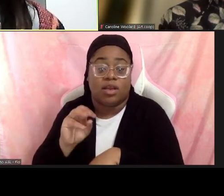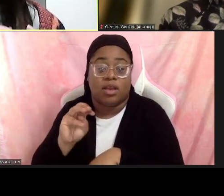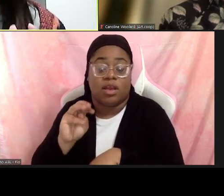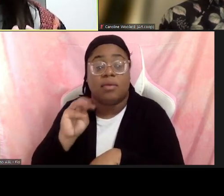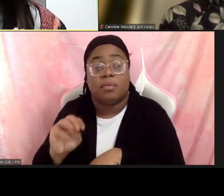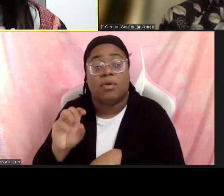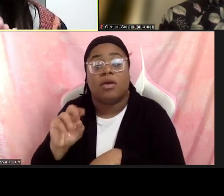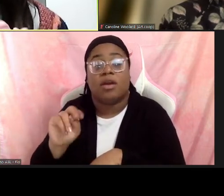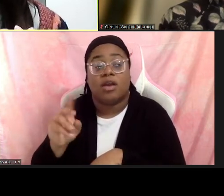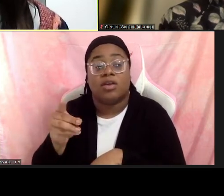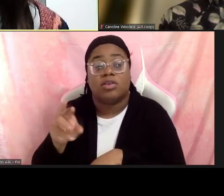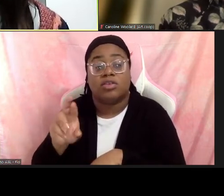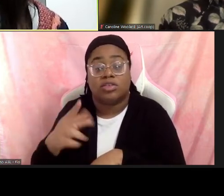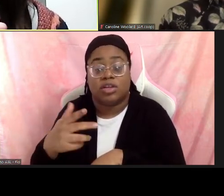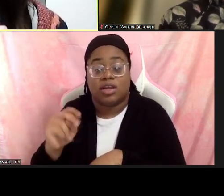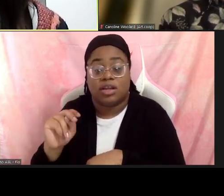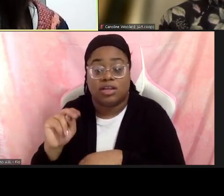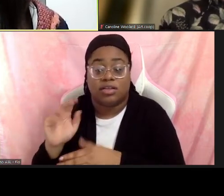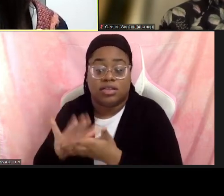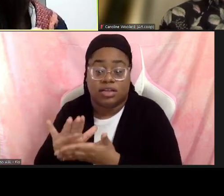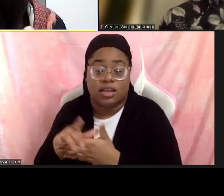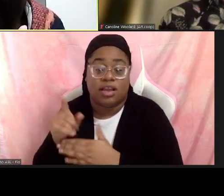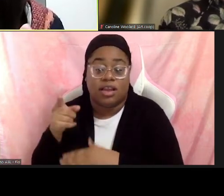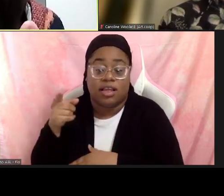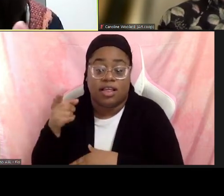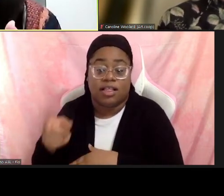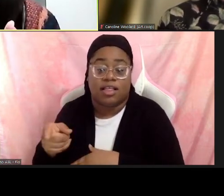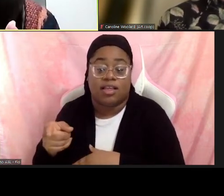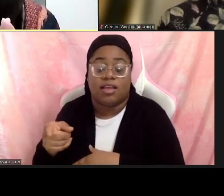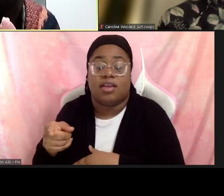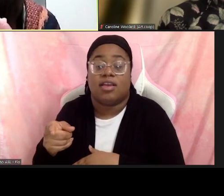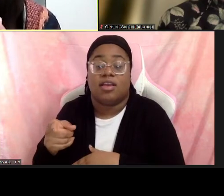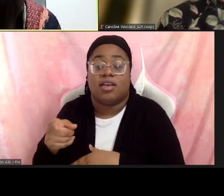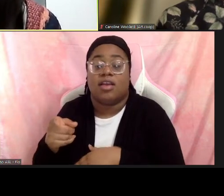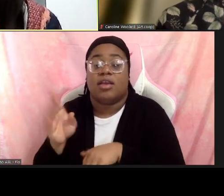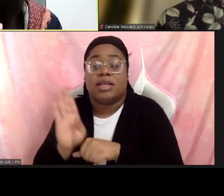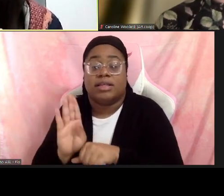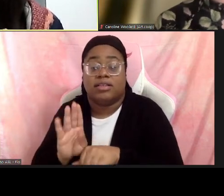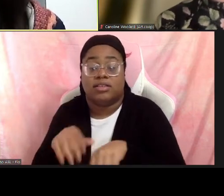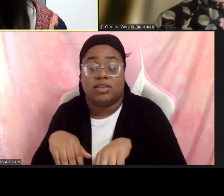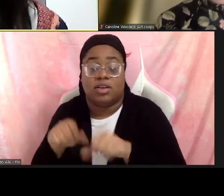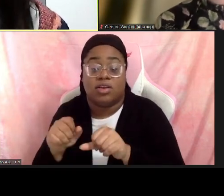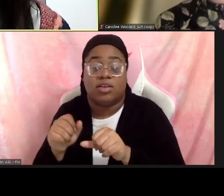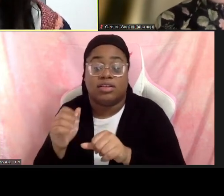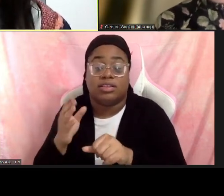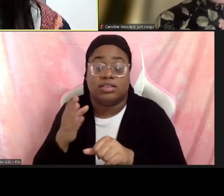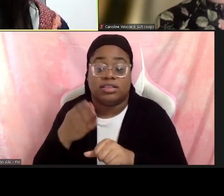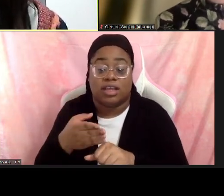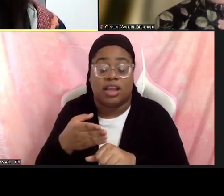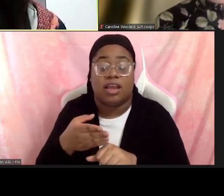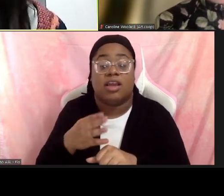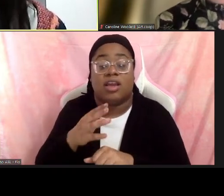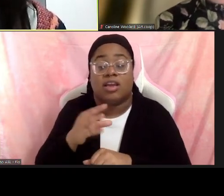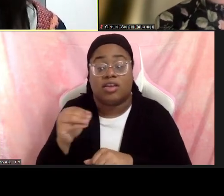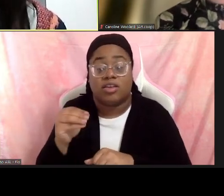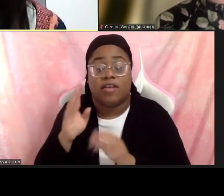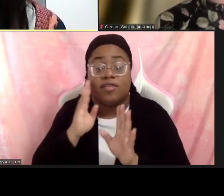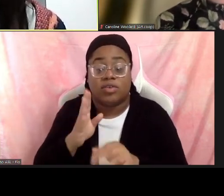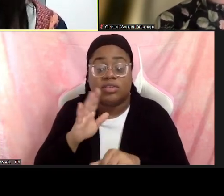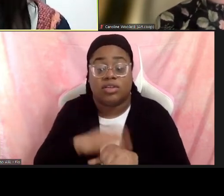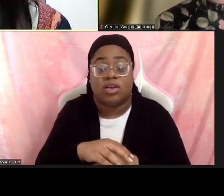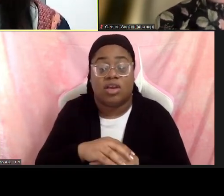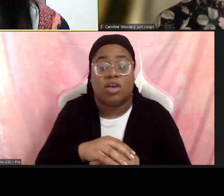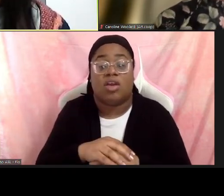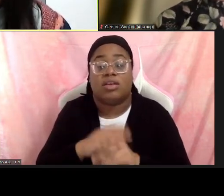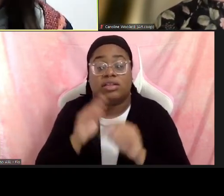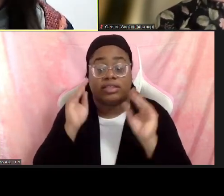is the entrepreneurial side of the Mondragon Corporation, that it's focused on training and